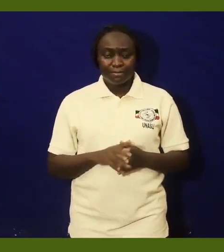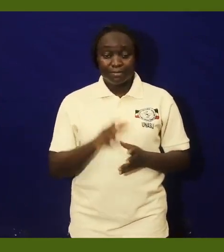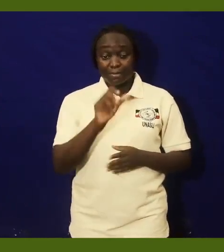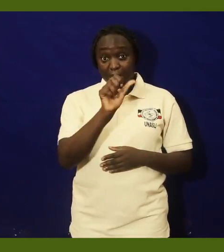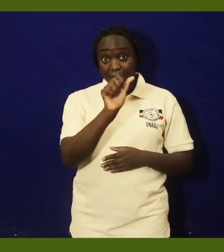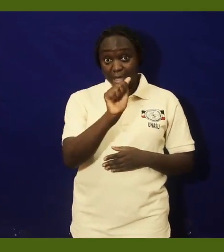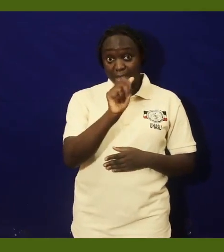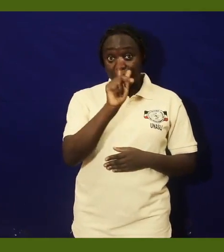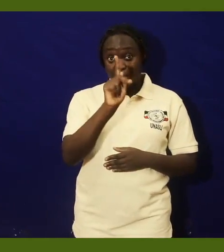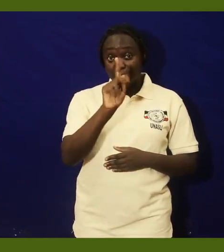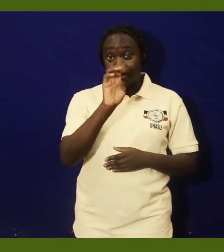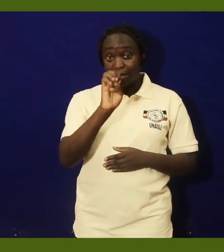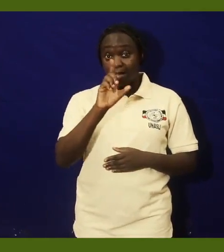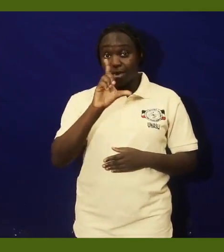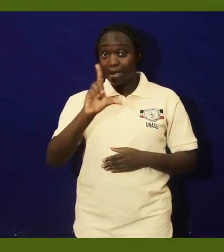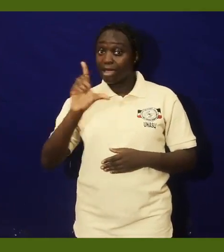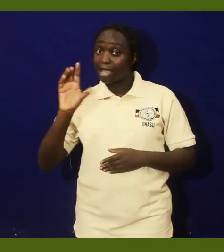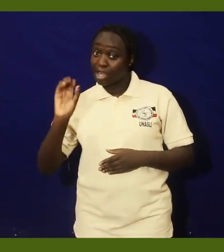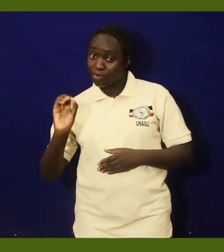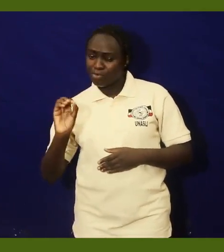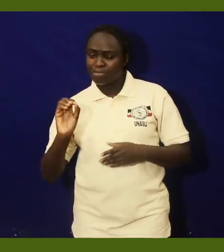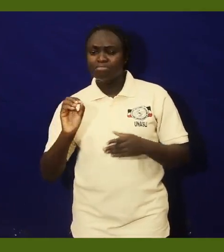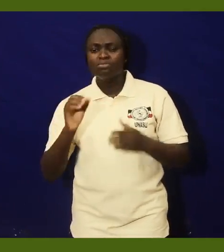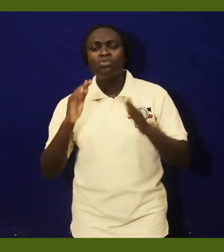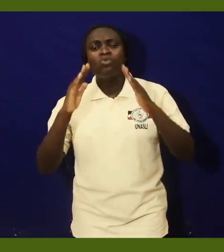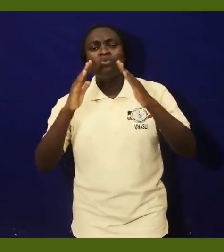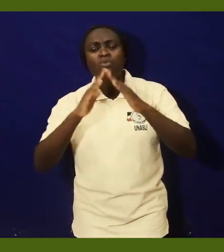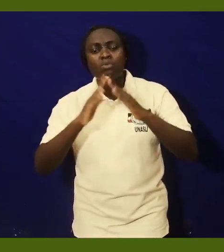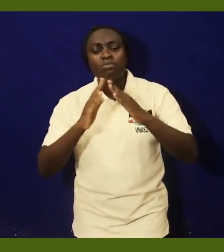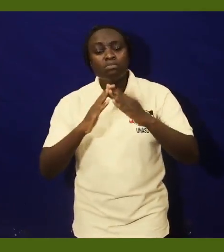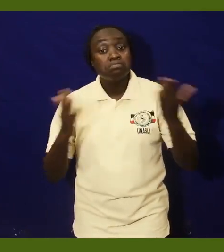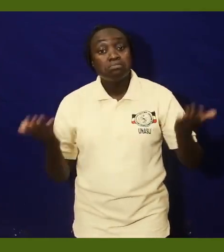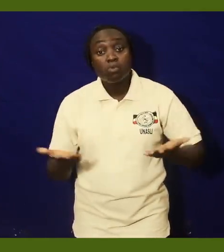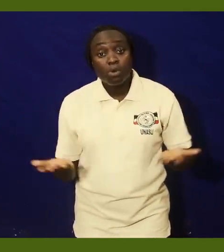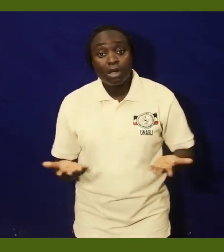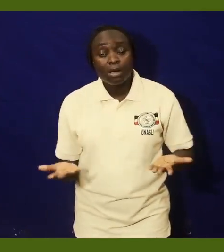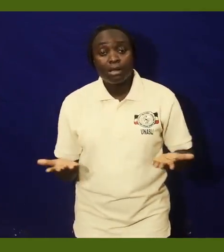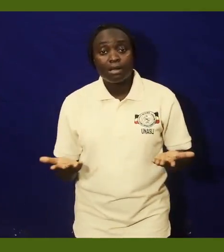Where does Akelo live?